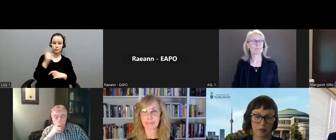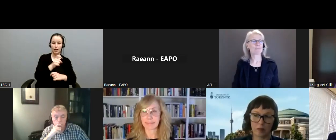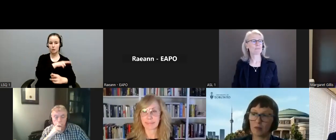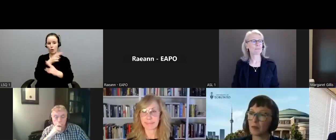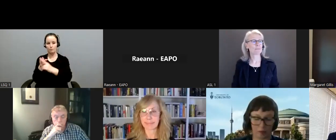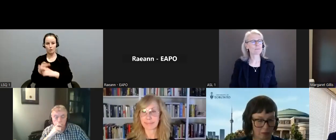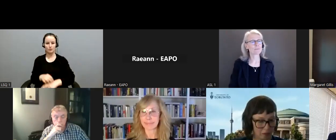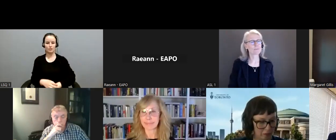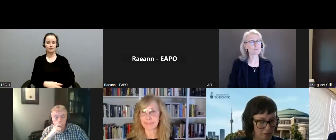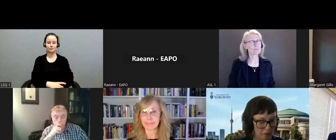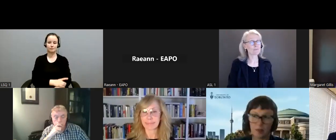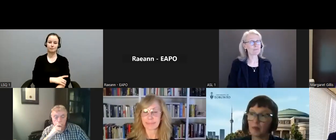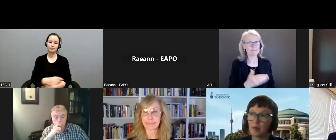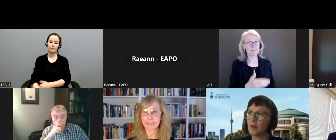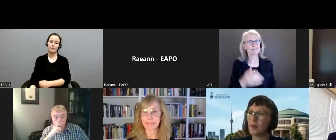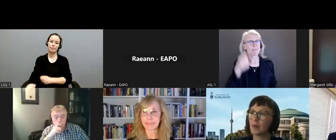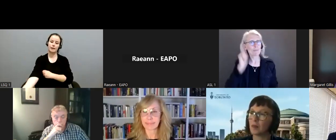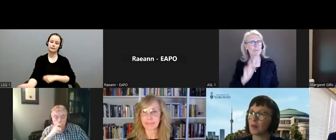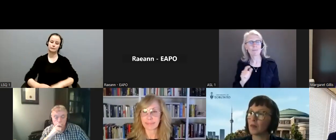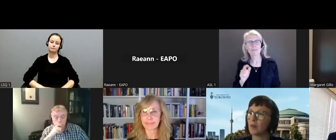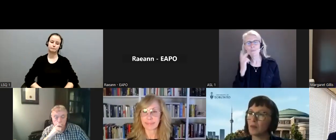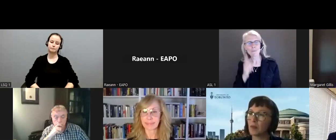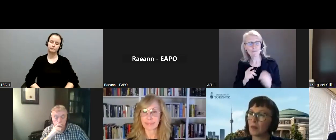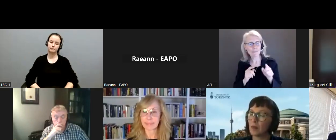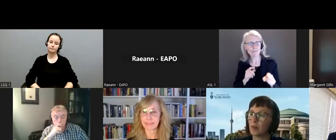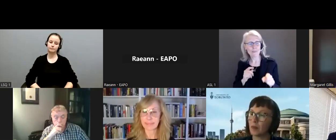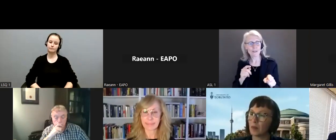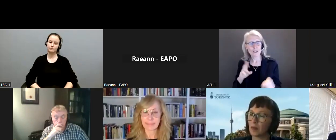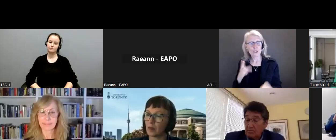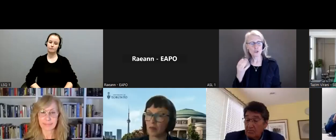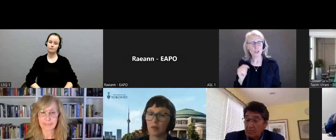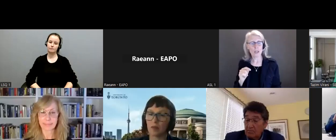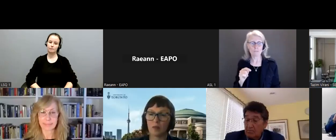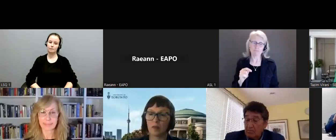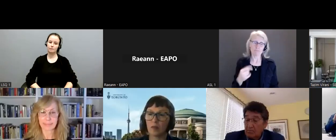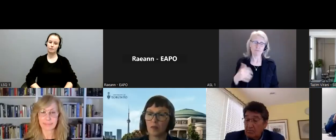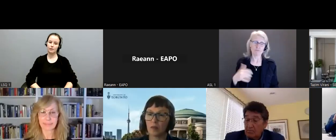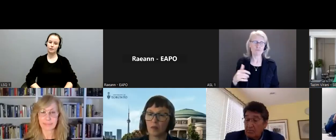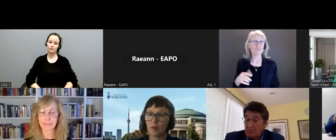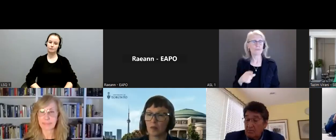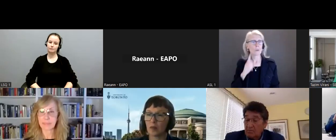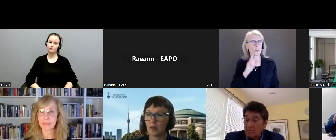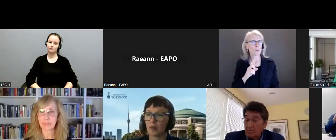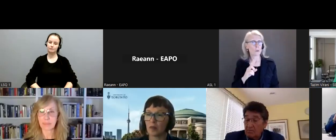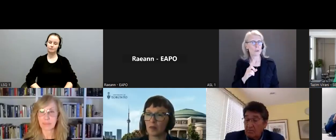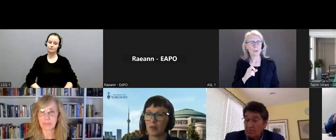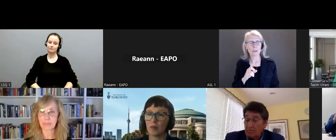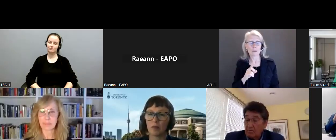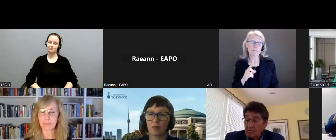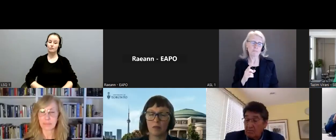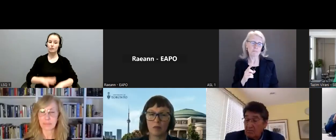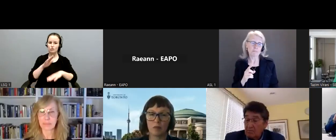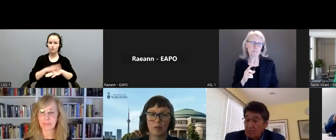Thanks very much, everyone. And you can see in our chat that we are actually going to be asking 3 sort of